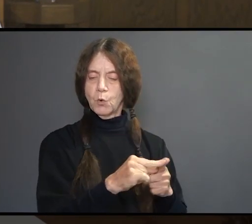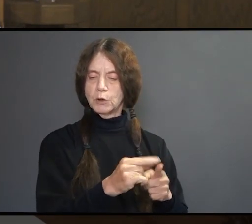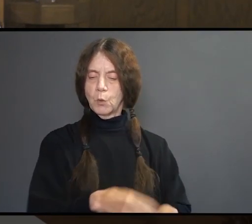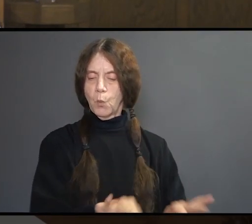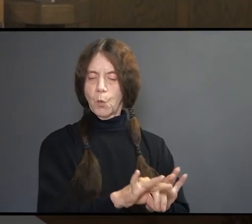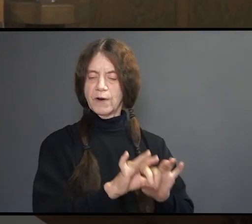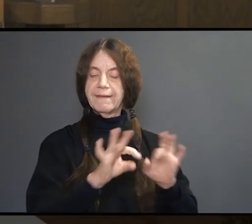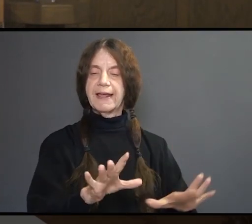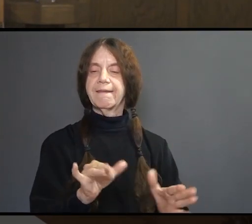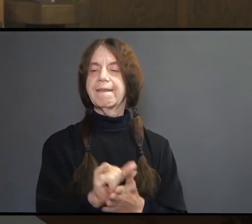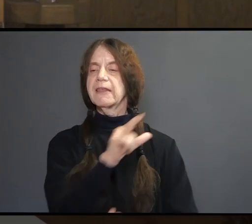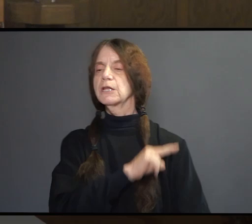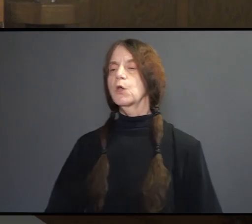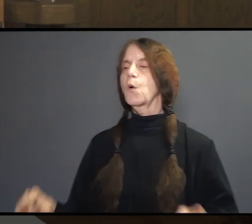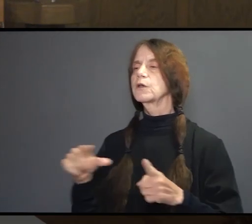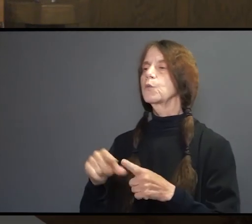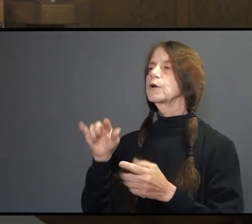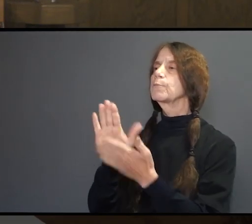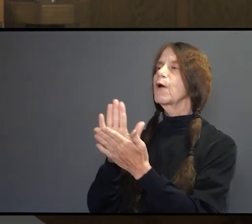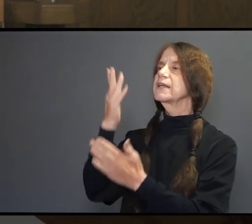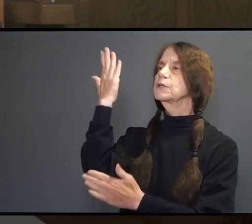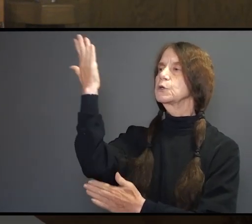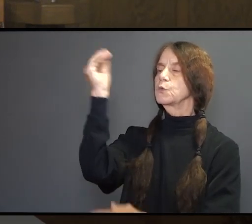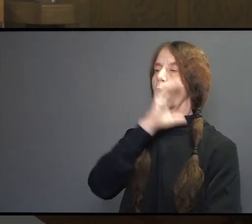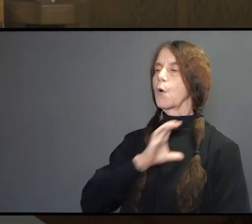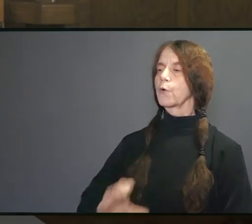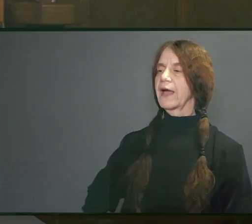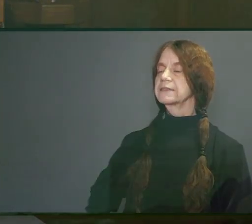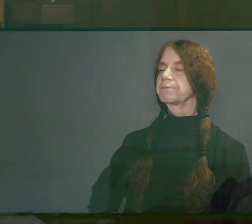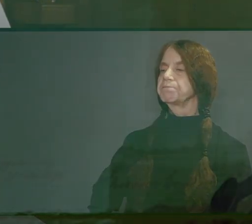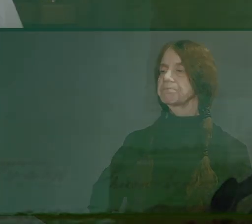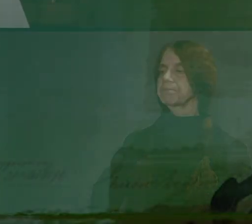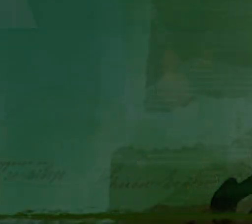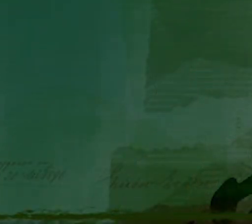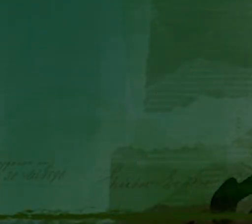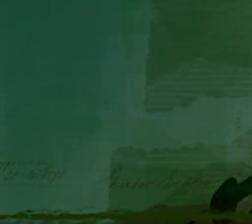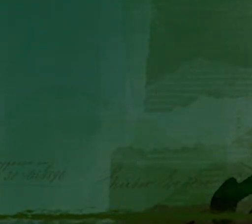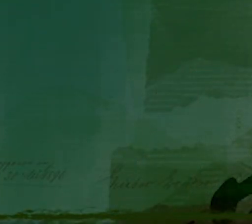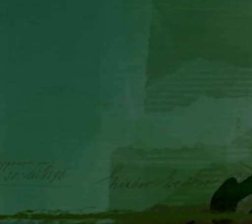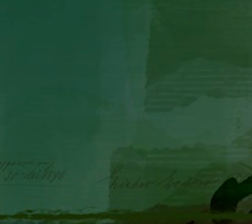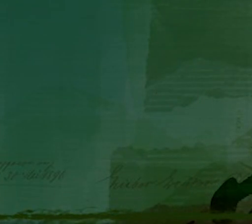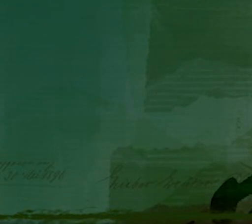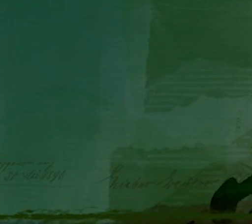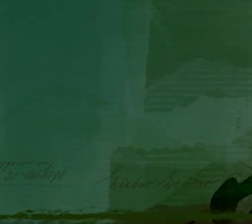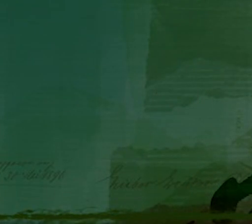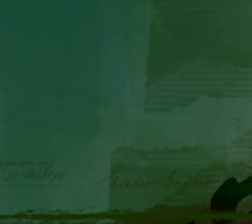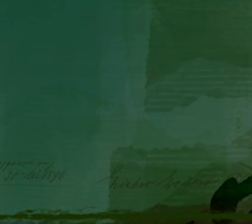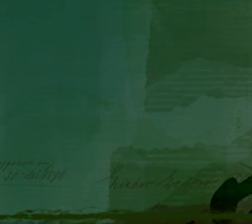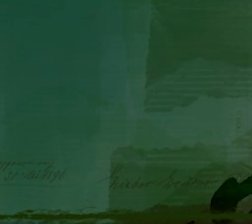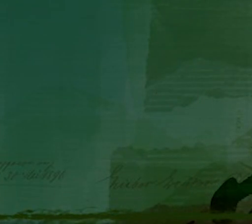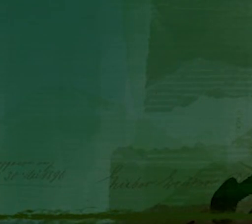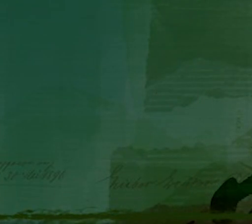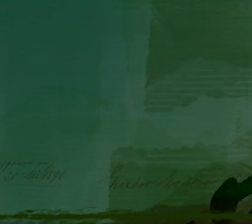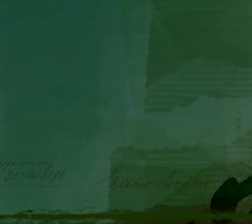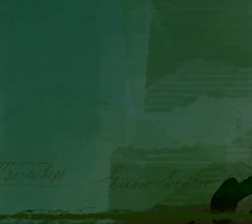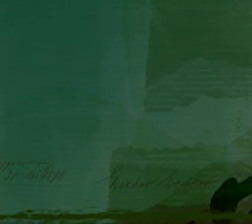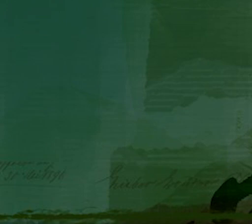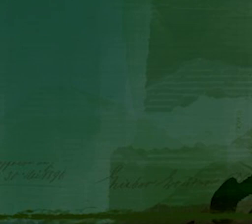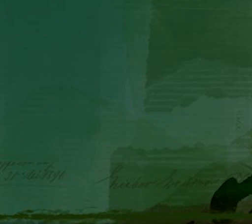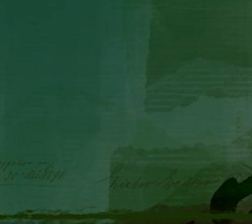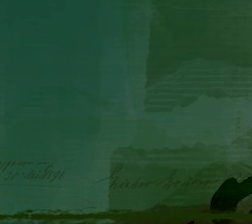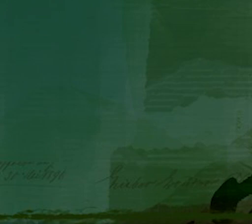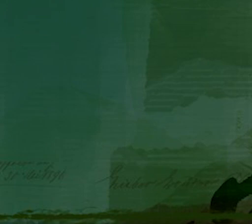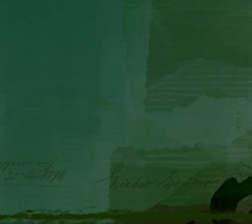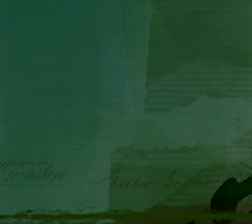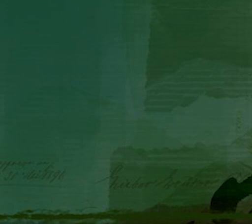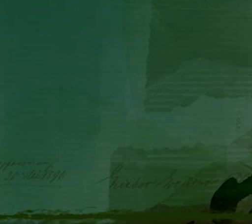This is the gospel of the Lord. Praise to you, O Christ. We confess our Christian faith through the words of the